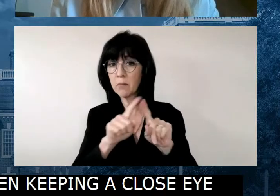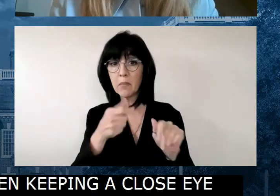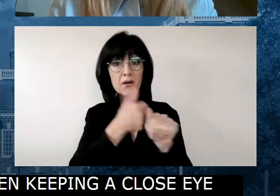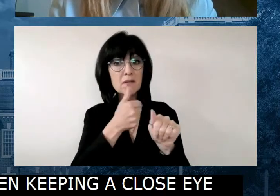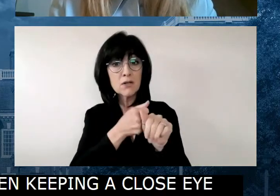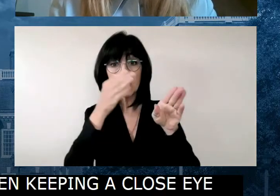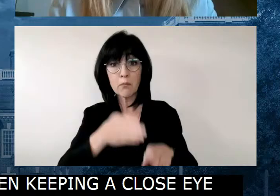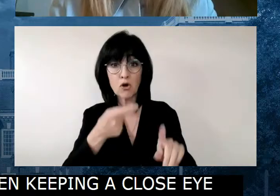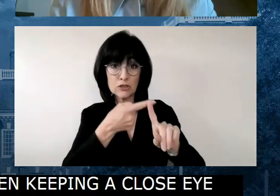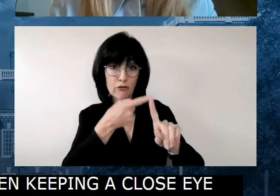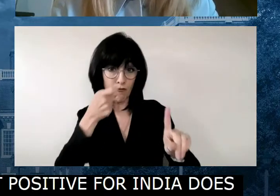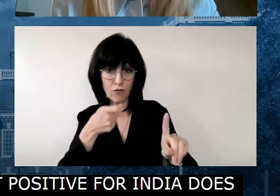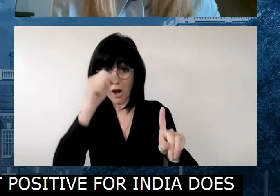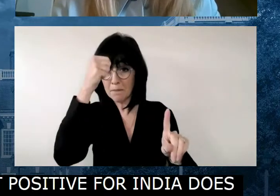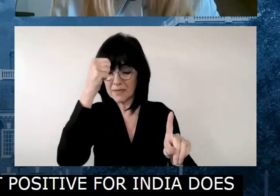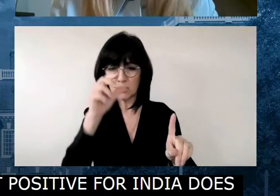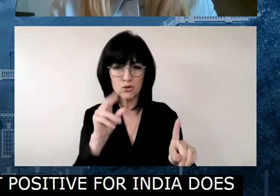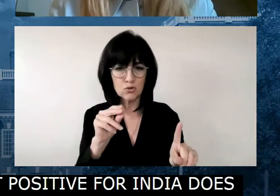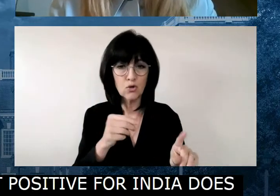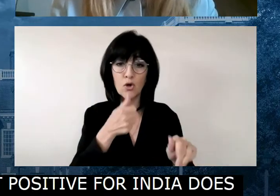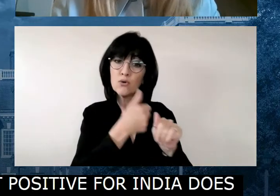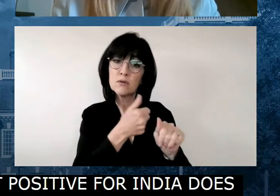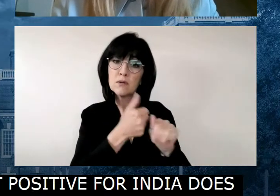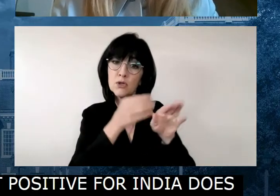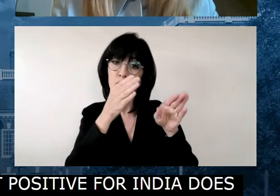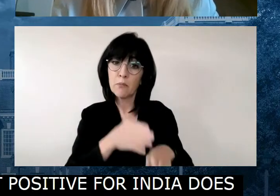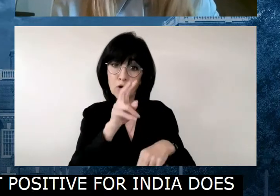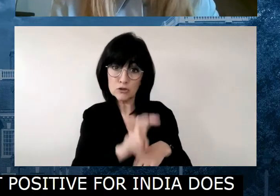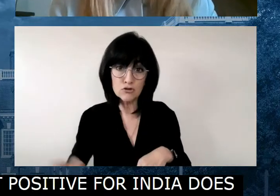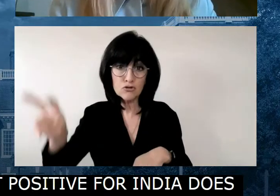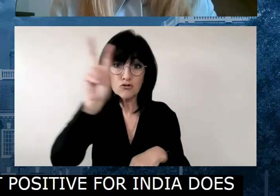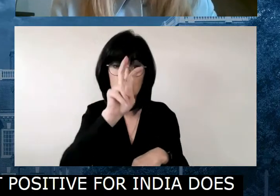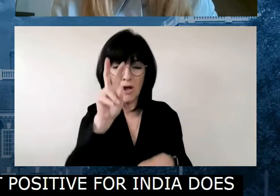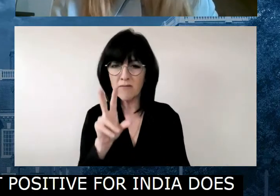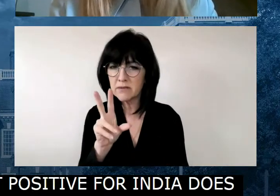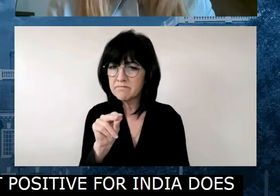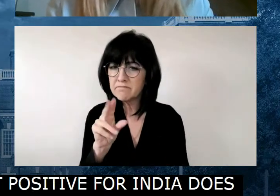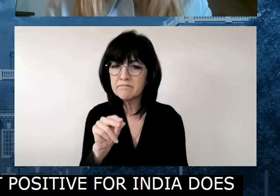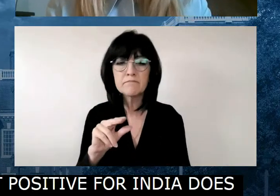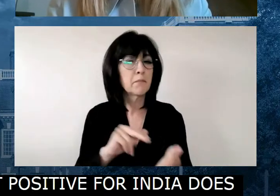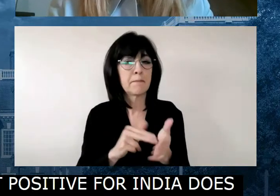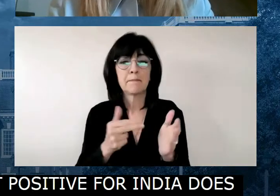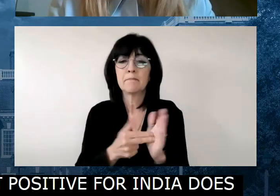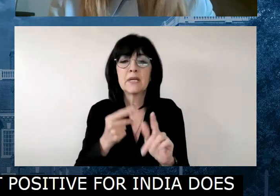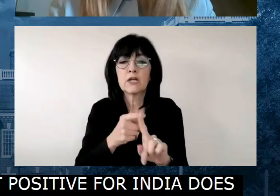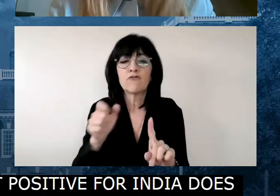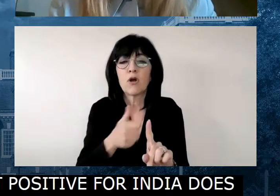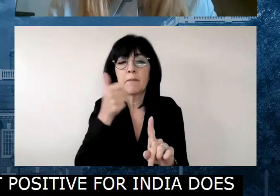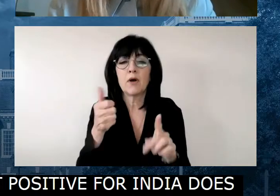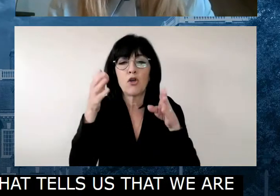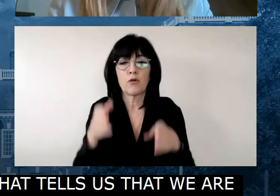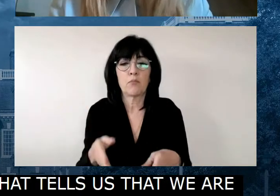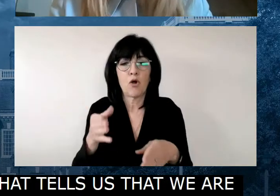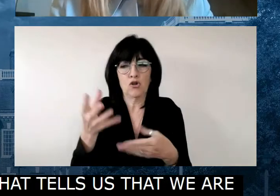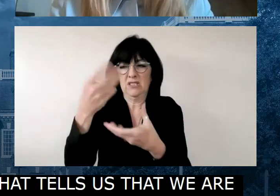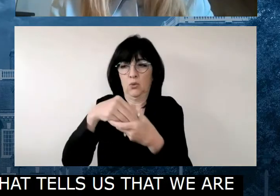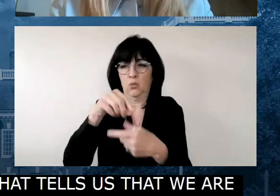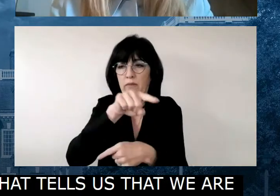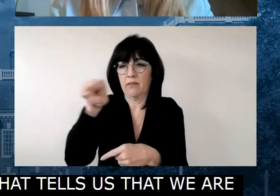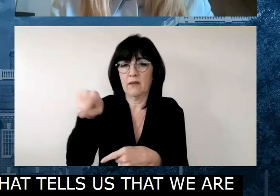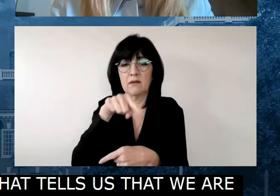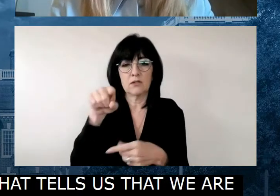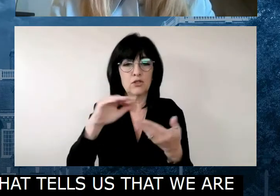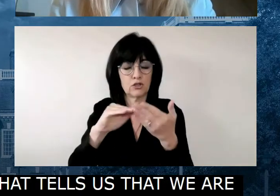are experiencing some community spread of this variant. What it means, it's too soon to say. CDC is looking very closely